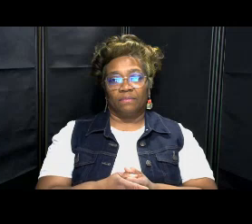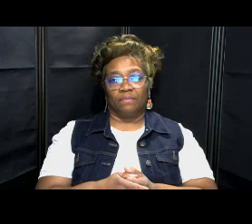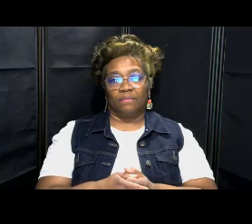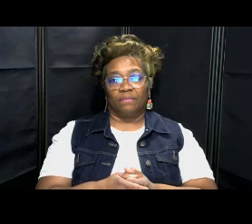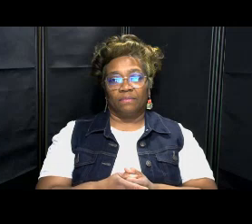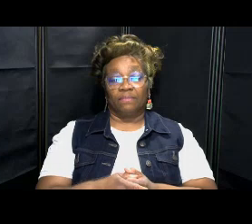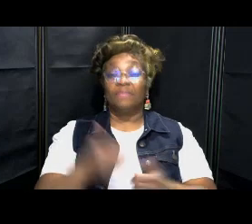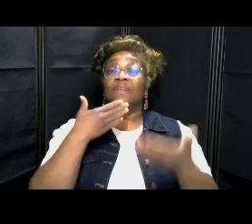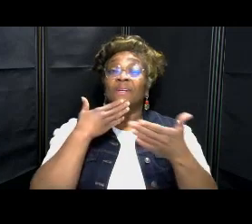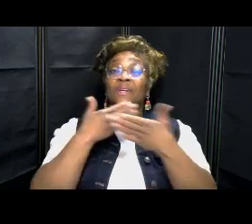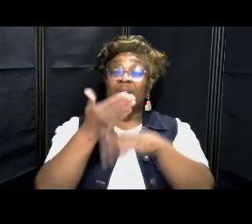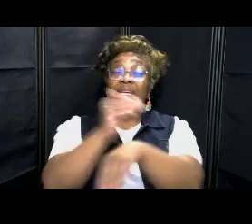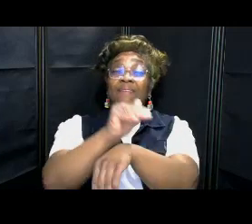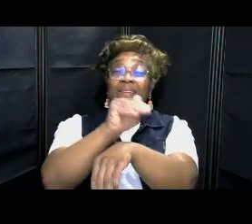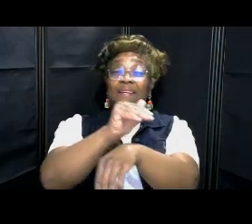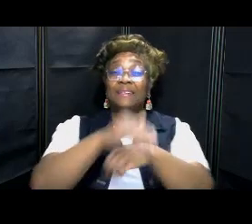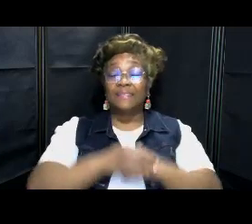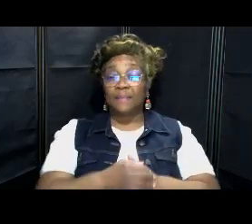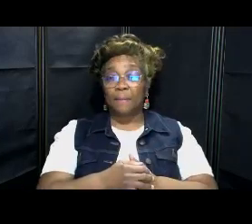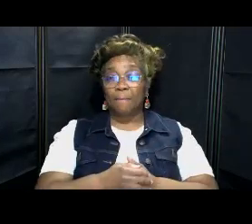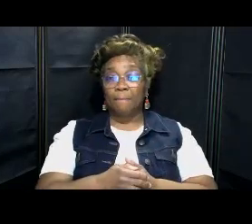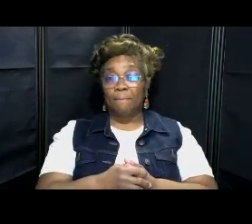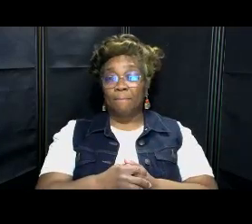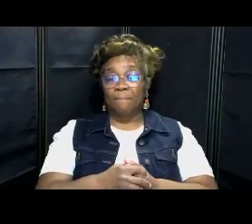Good evening.